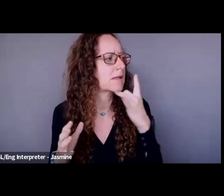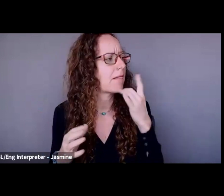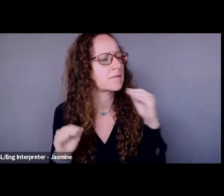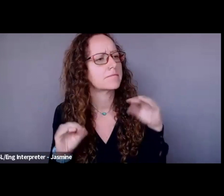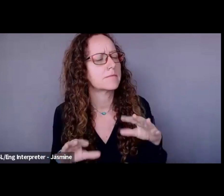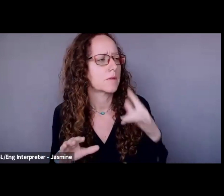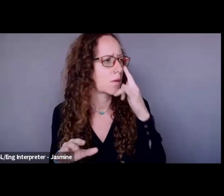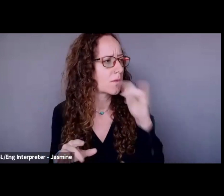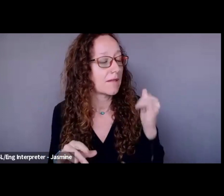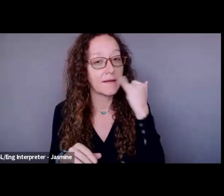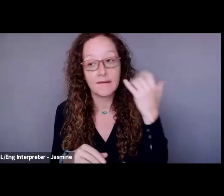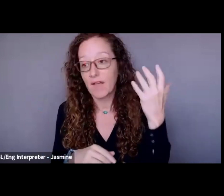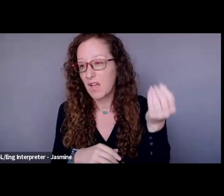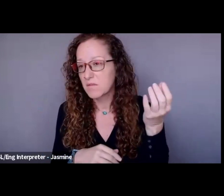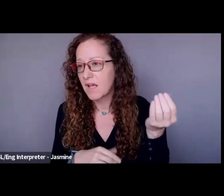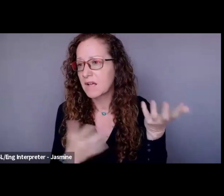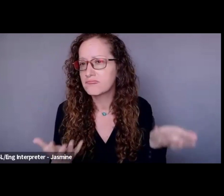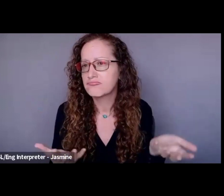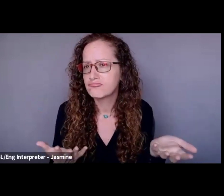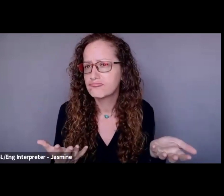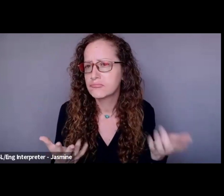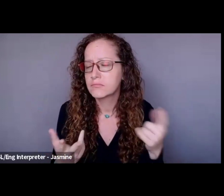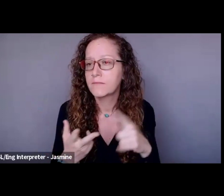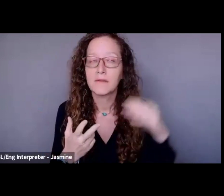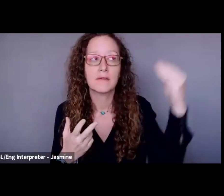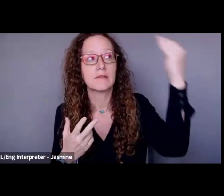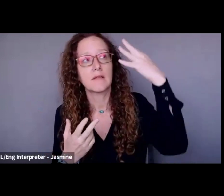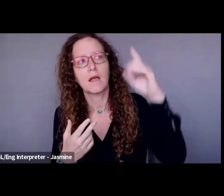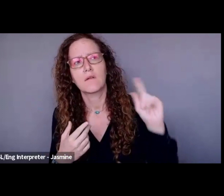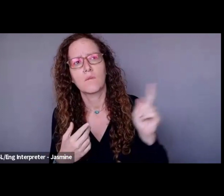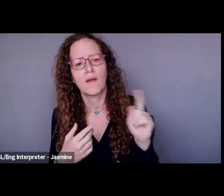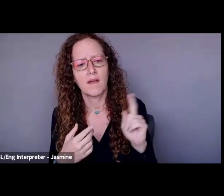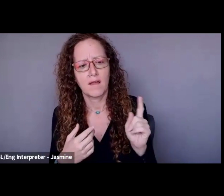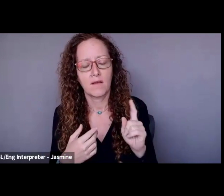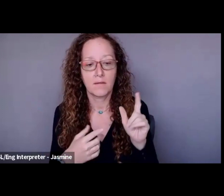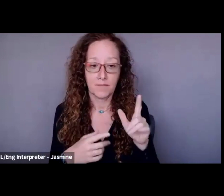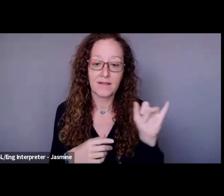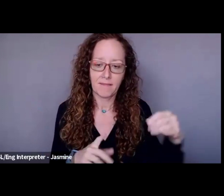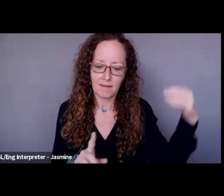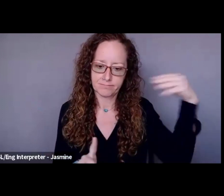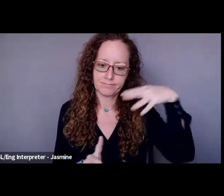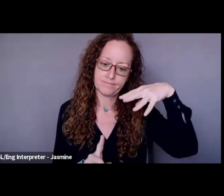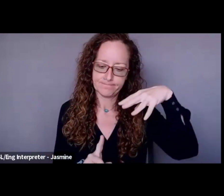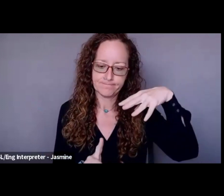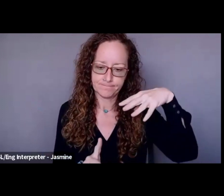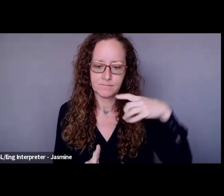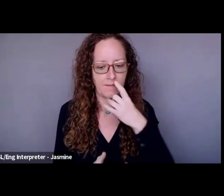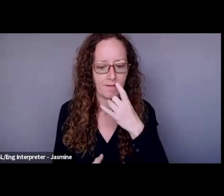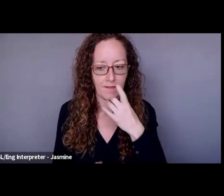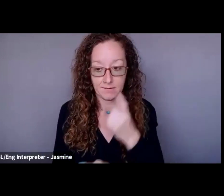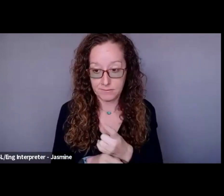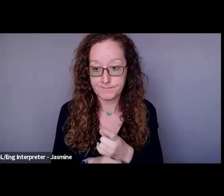If they're outside, where is the sun? Which would definitely be an impact as to where light would shine from,